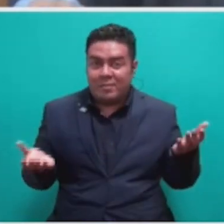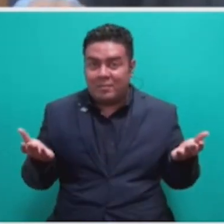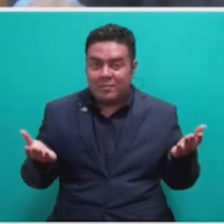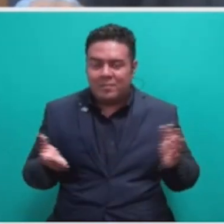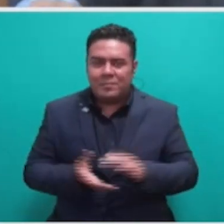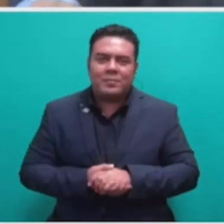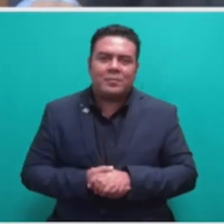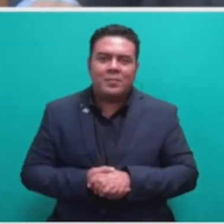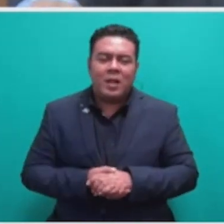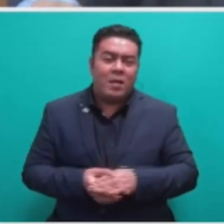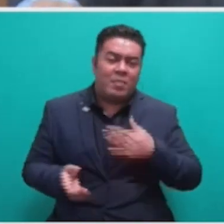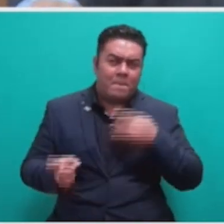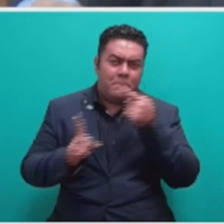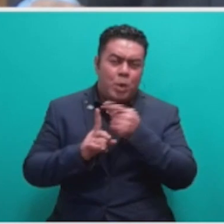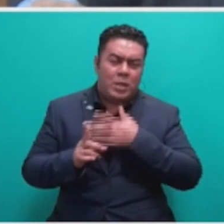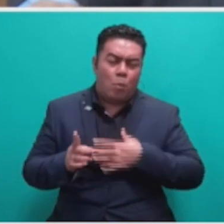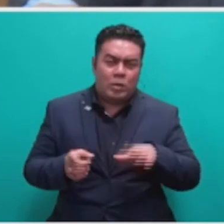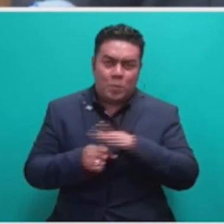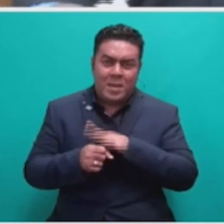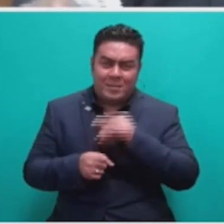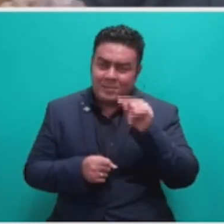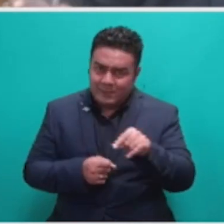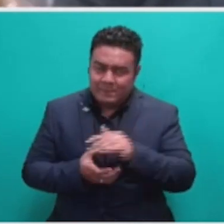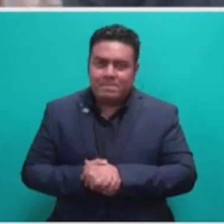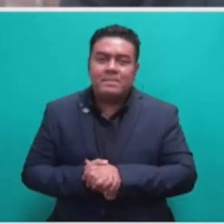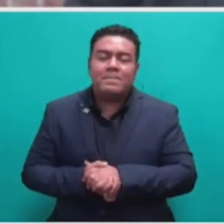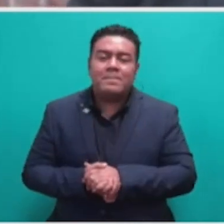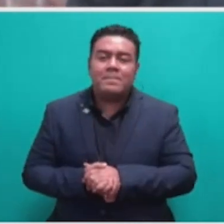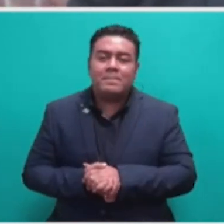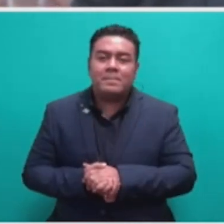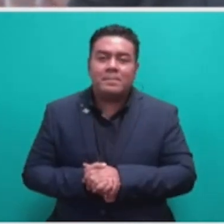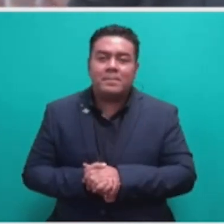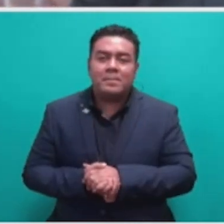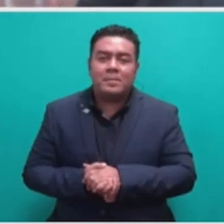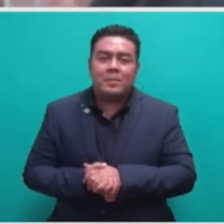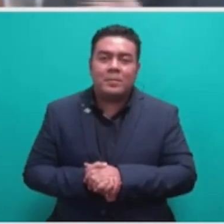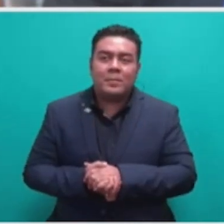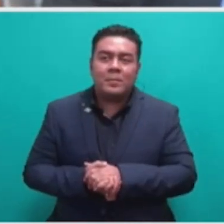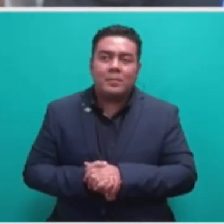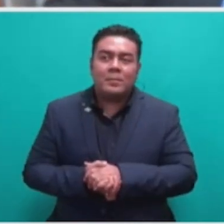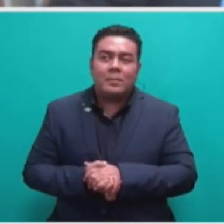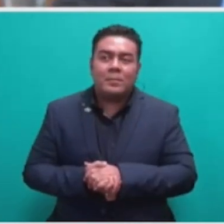the point that I also want to make is that